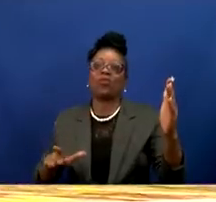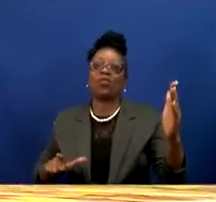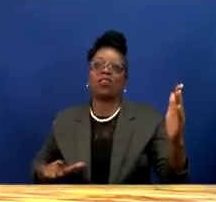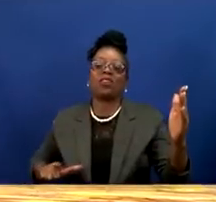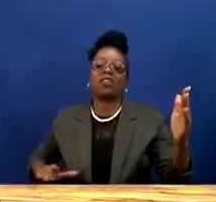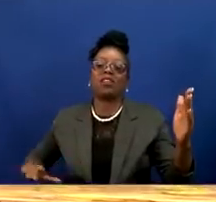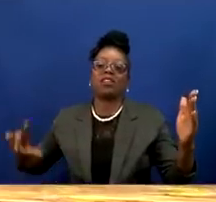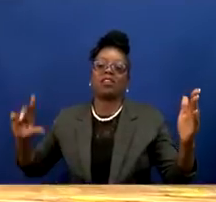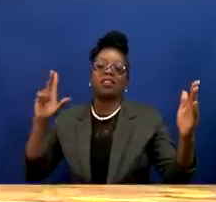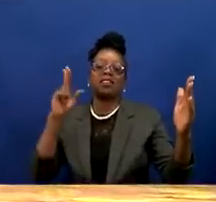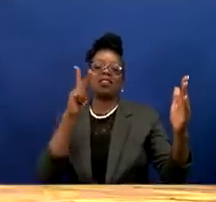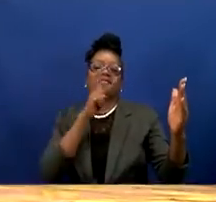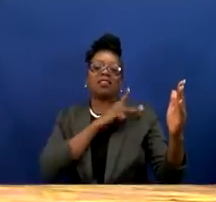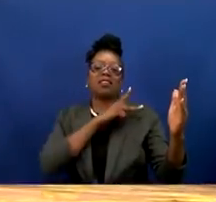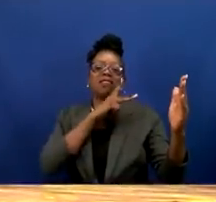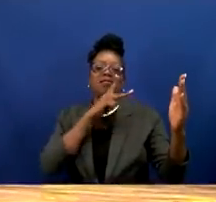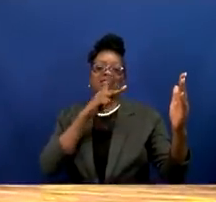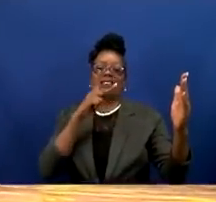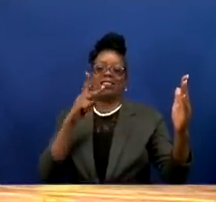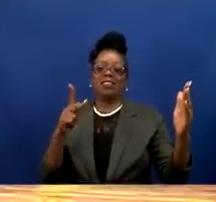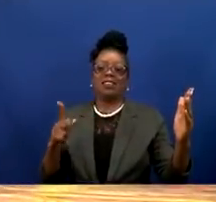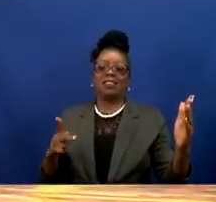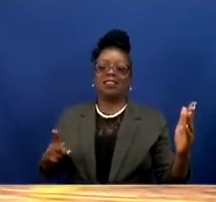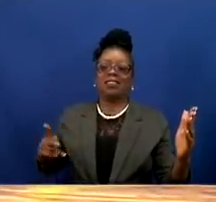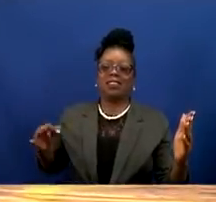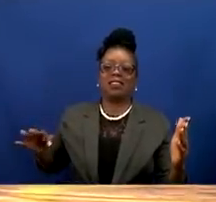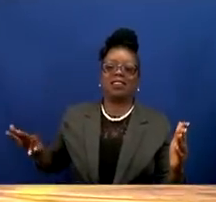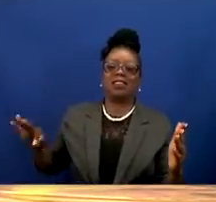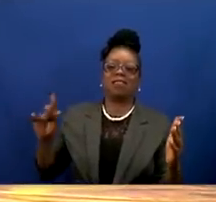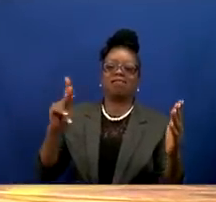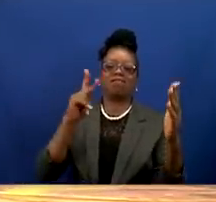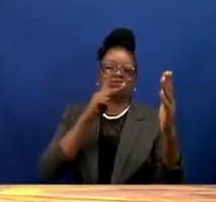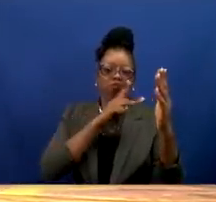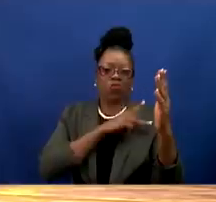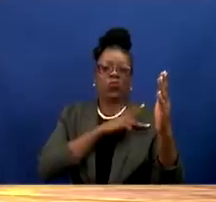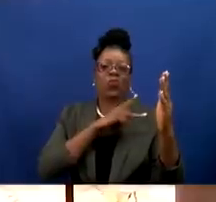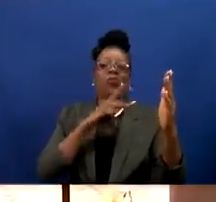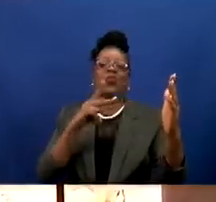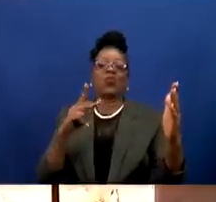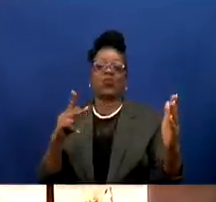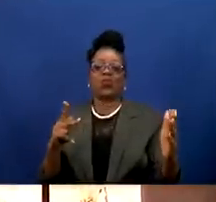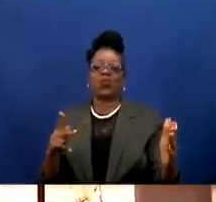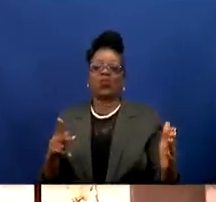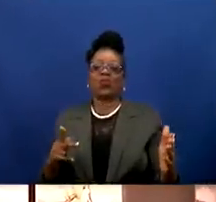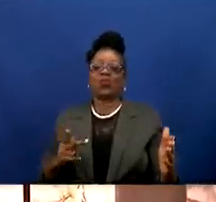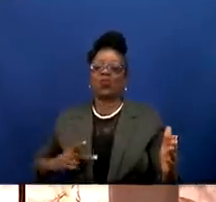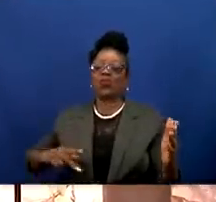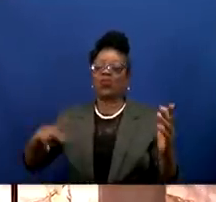King of kings. Hey, girl.